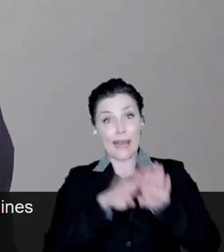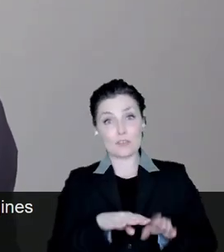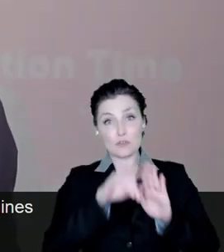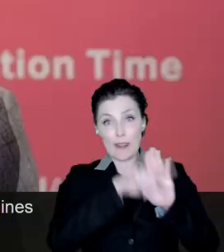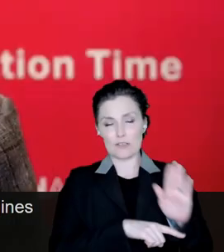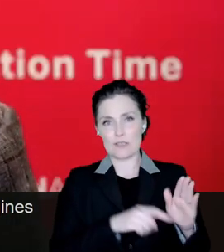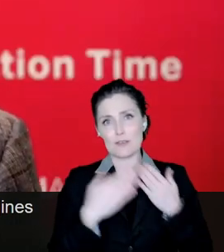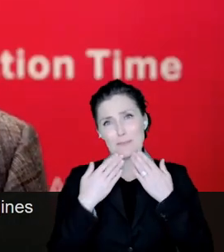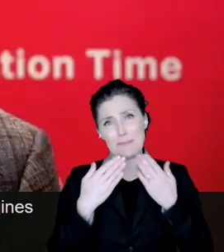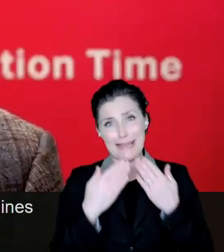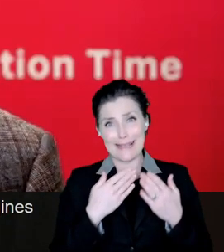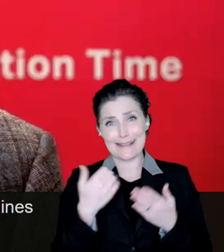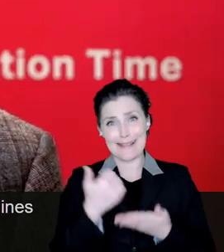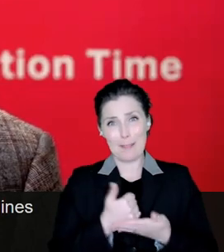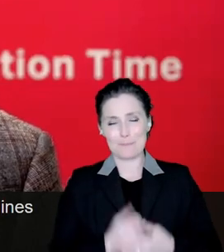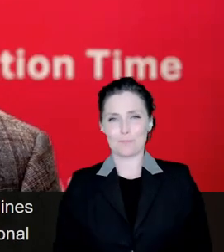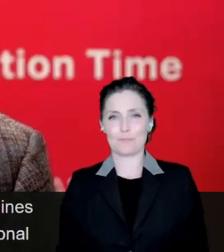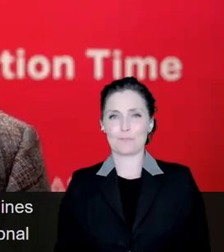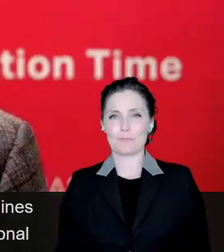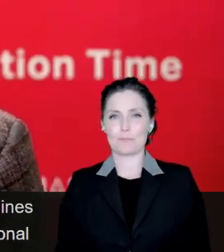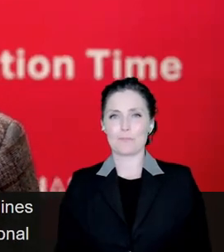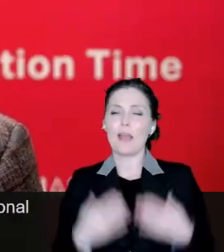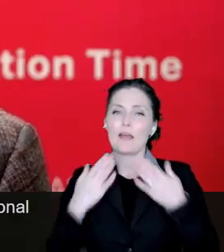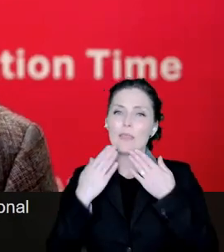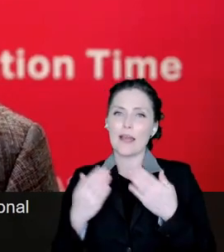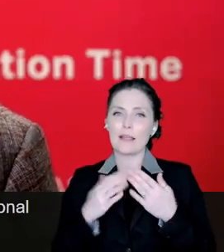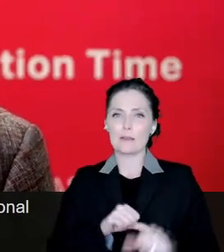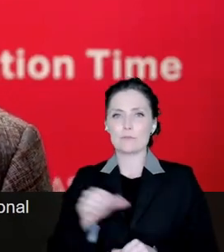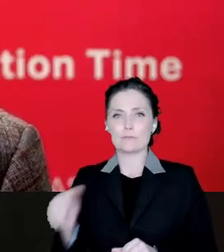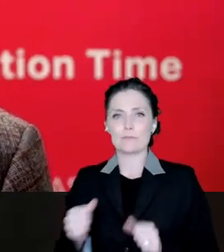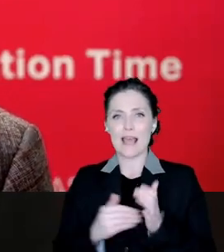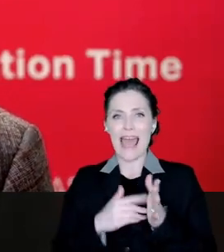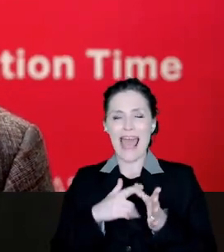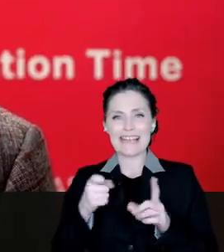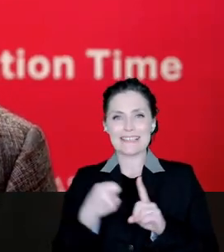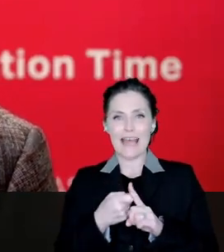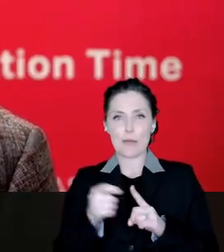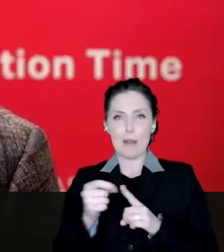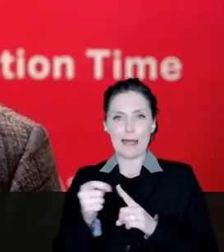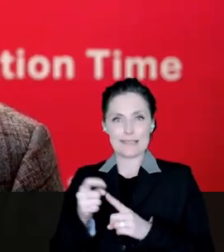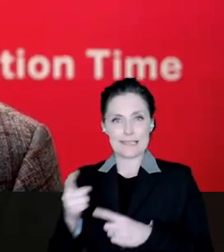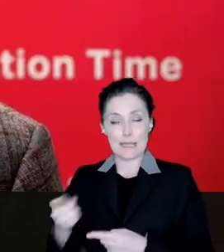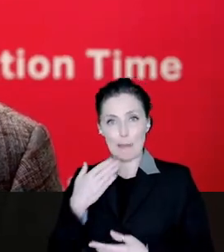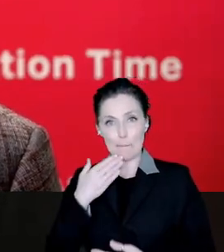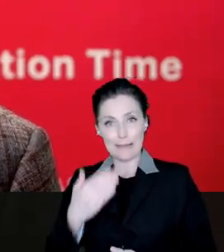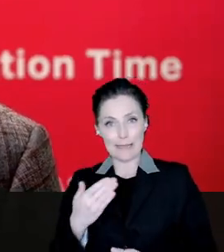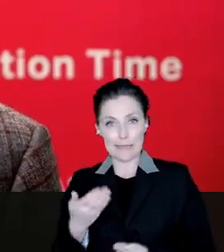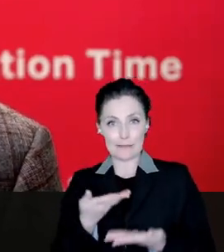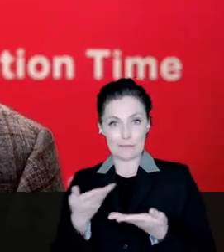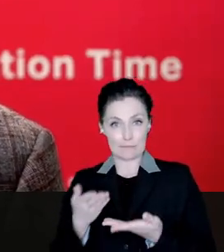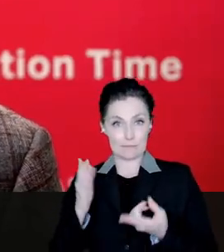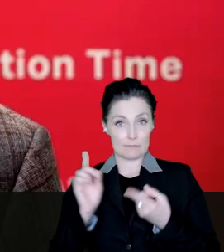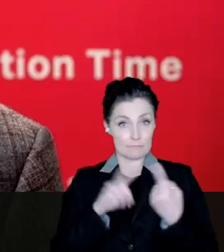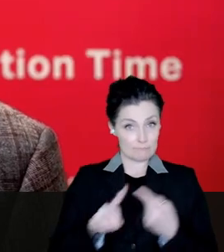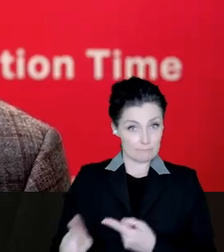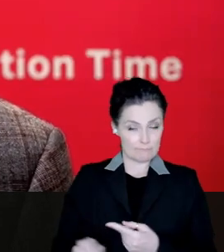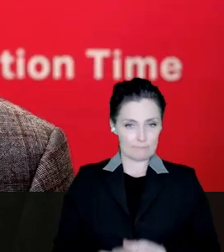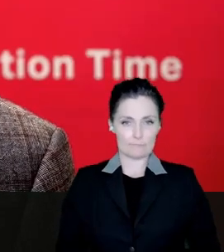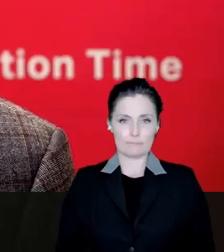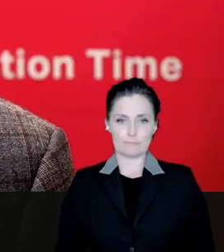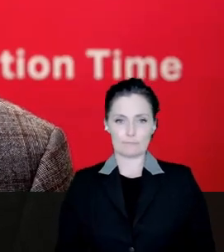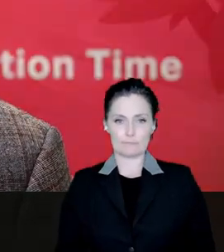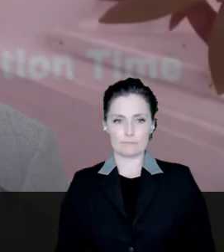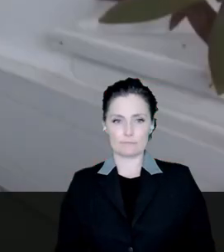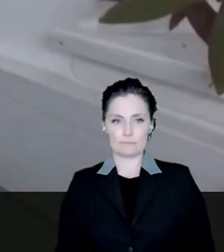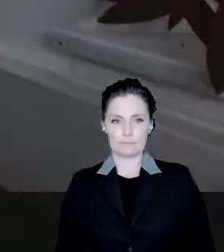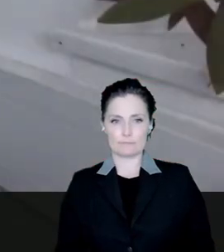Thank you. Can I call on Assembly Member Zach Polanski to answer those questions? Thank you very much, Chair,